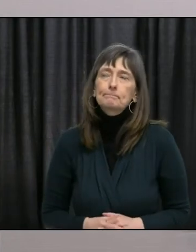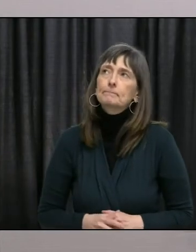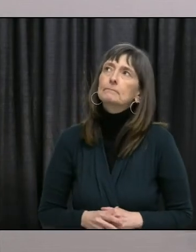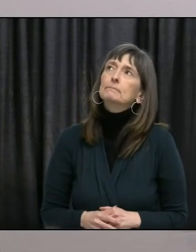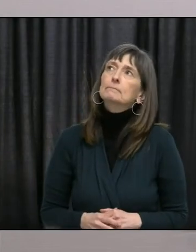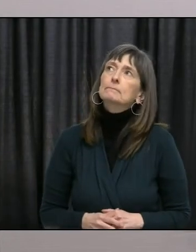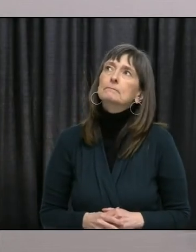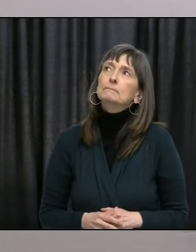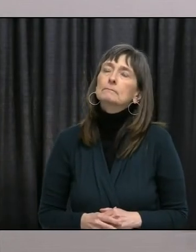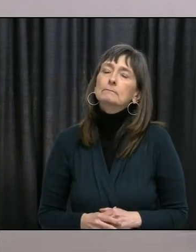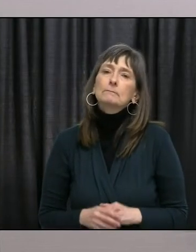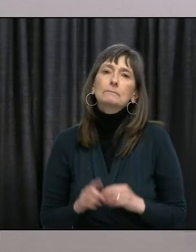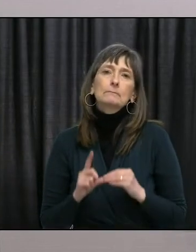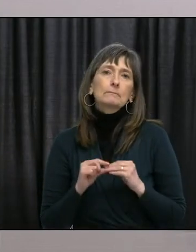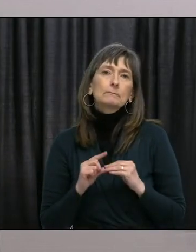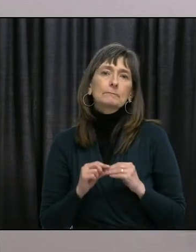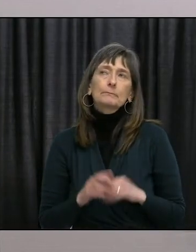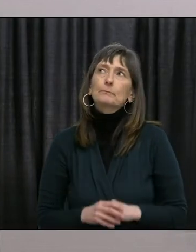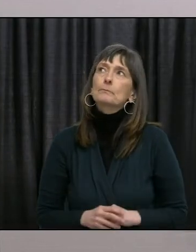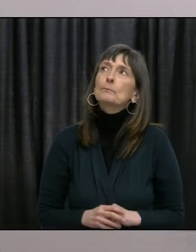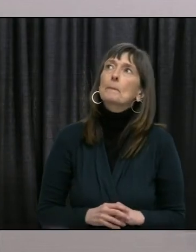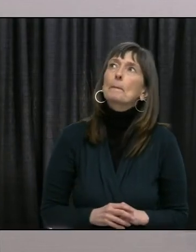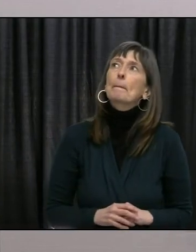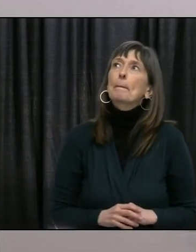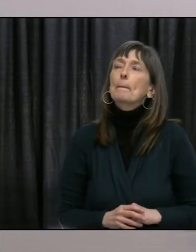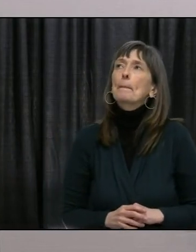we have one final question. Operator, who is the reporter?